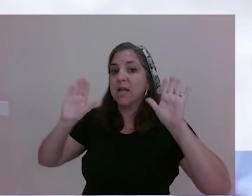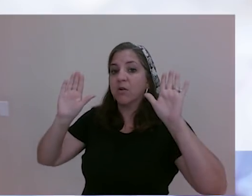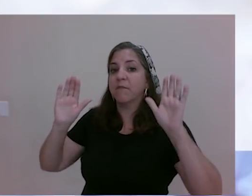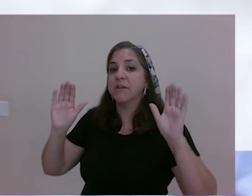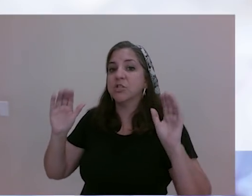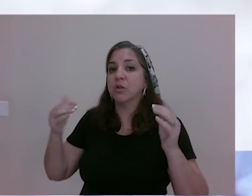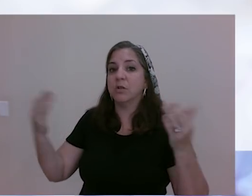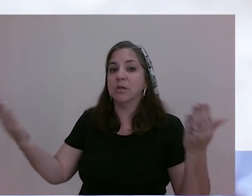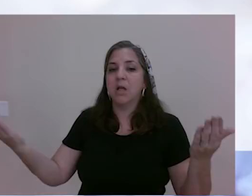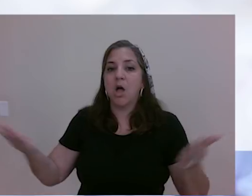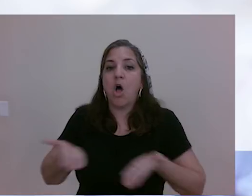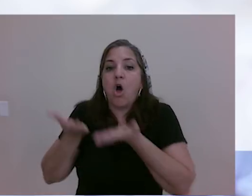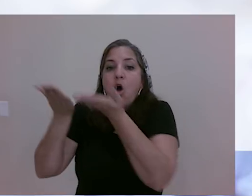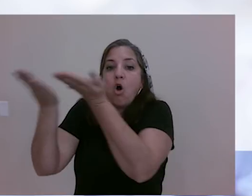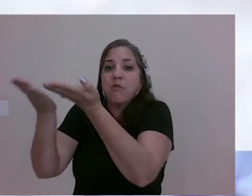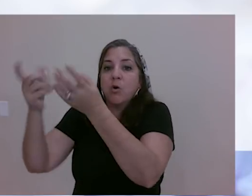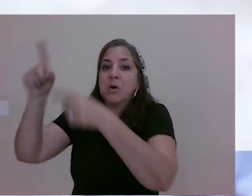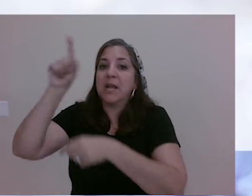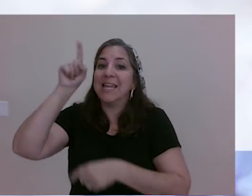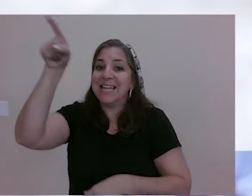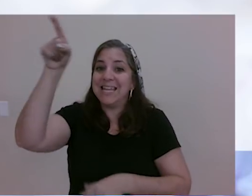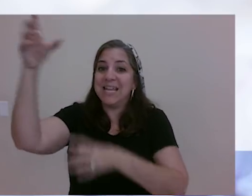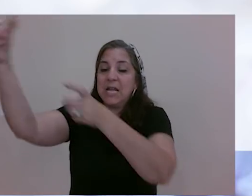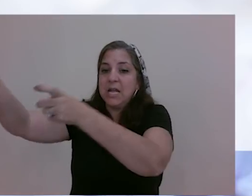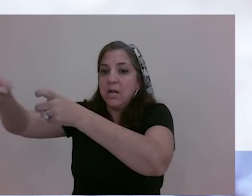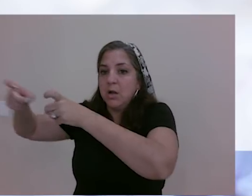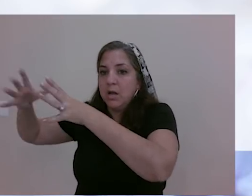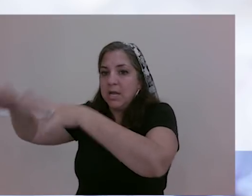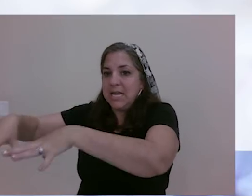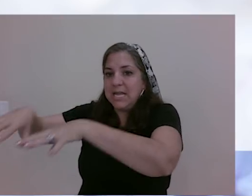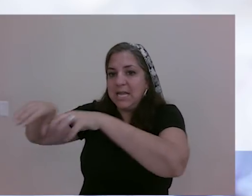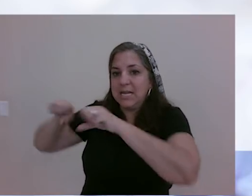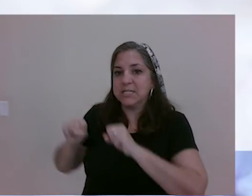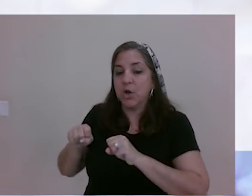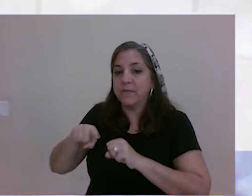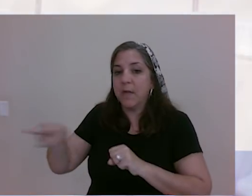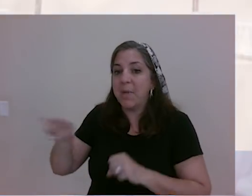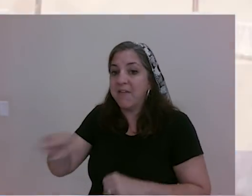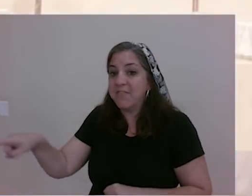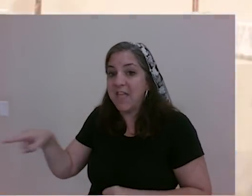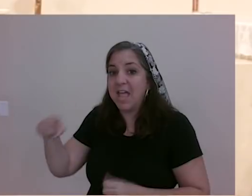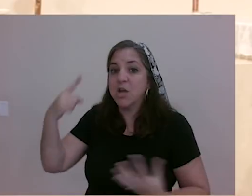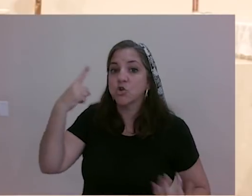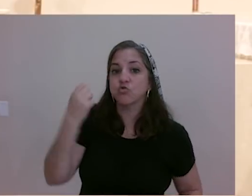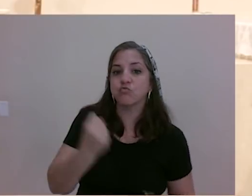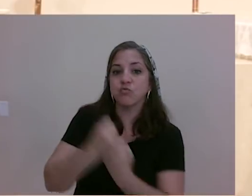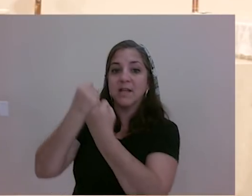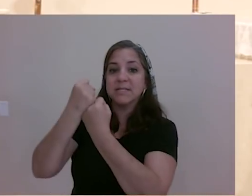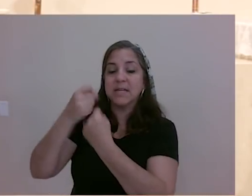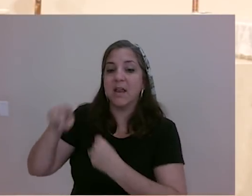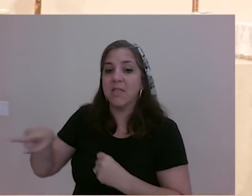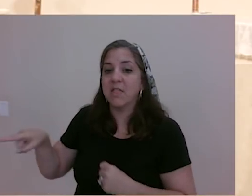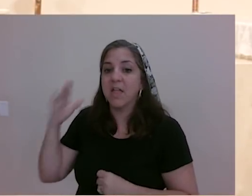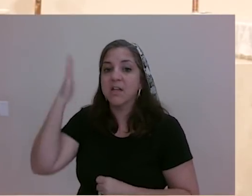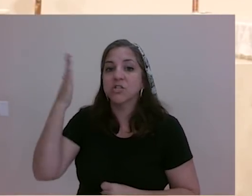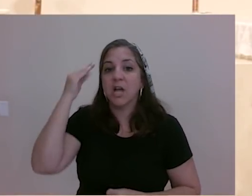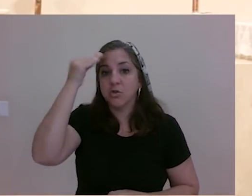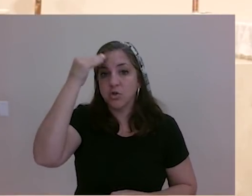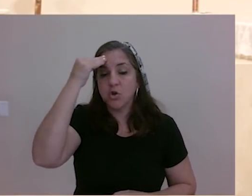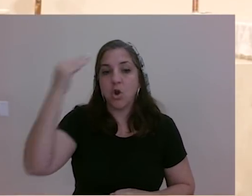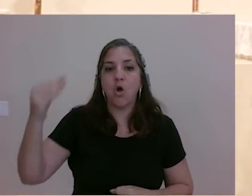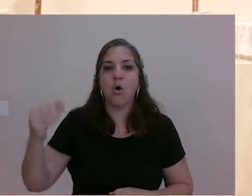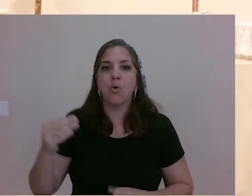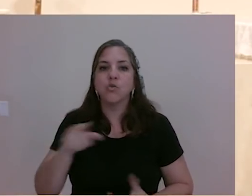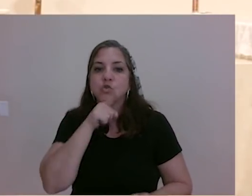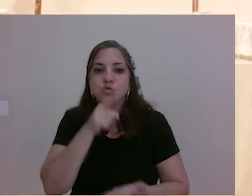himself. Those who trust in him shall understand truth, that Jesus is the way, the truth, and